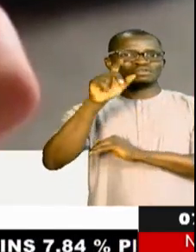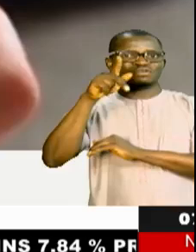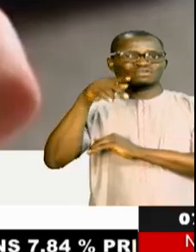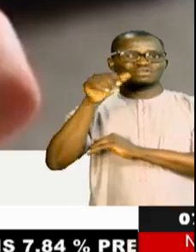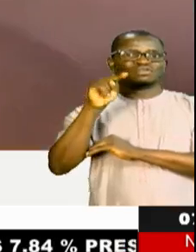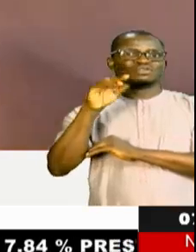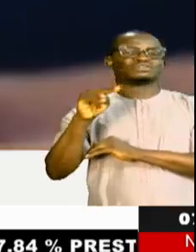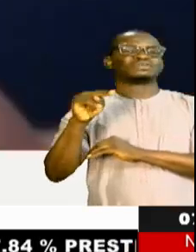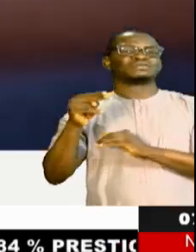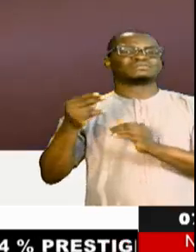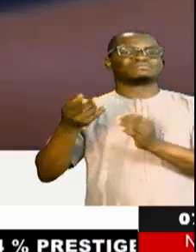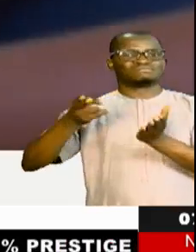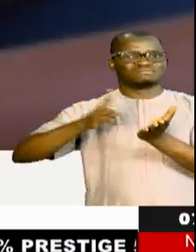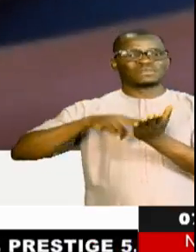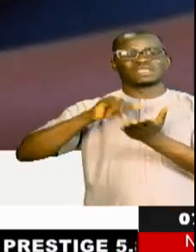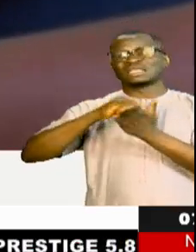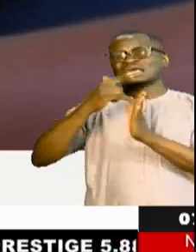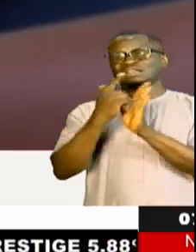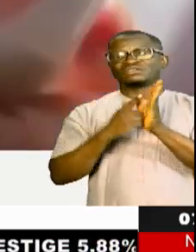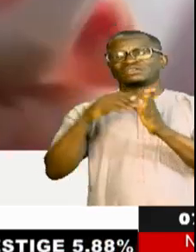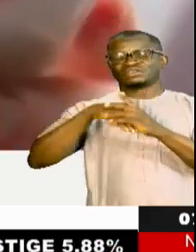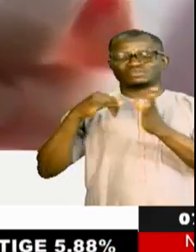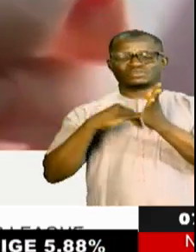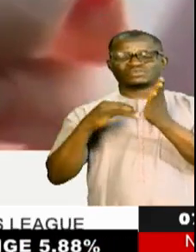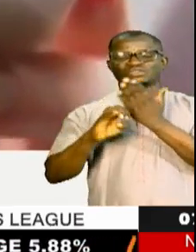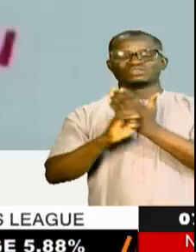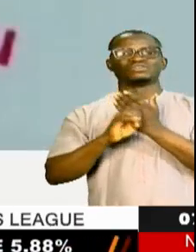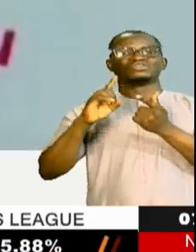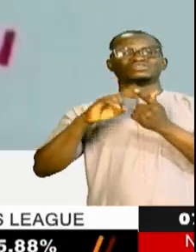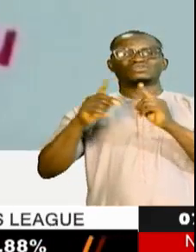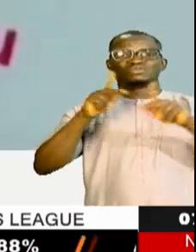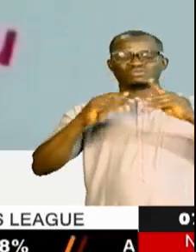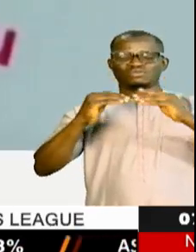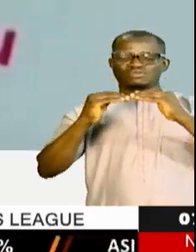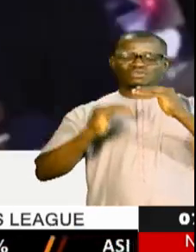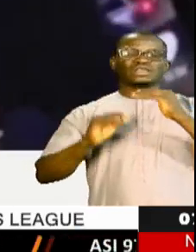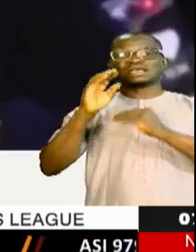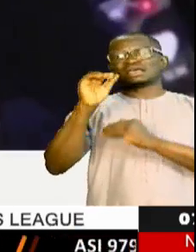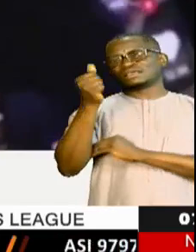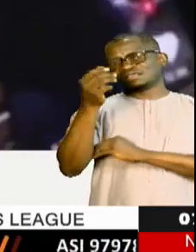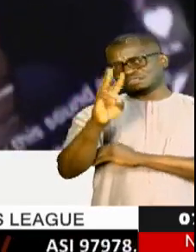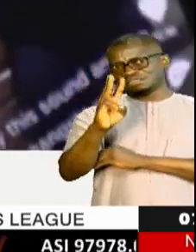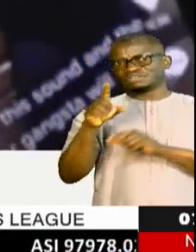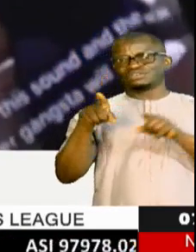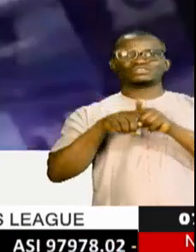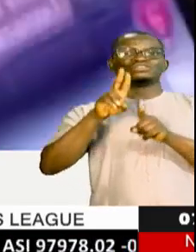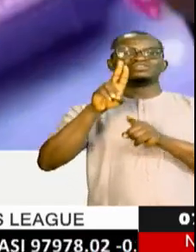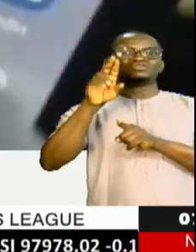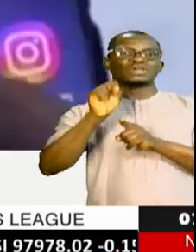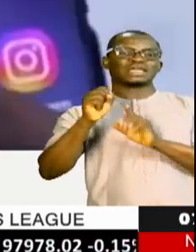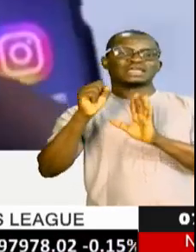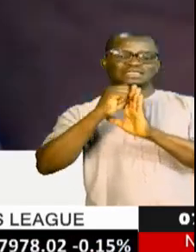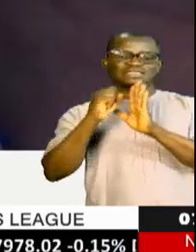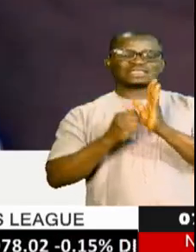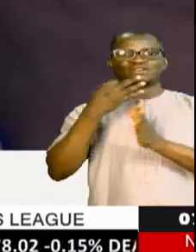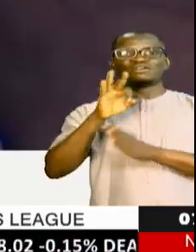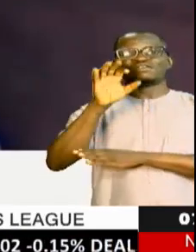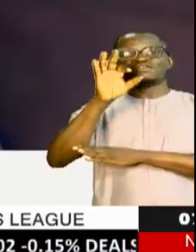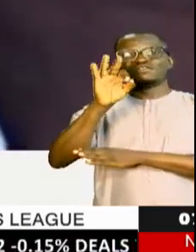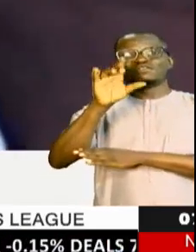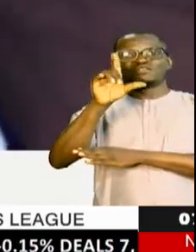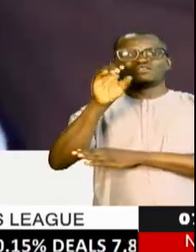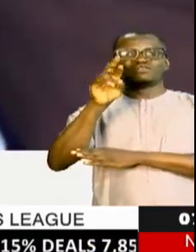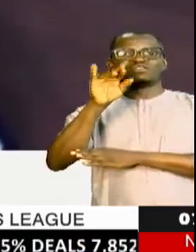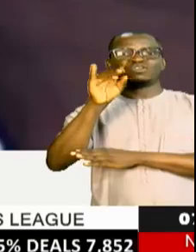in June banning social media access to under-16s. And in the U.S. state of Florida, children under the age